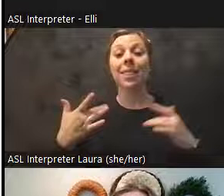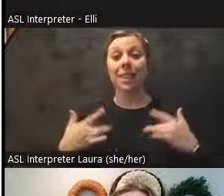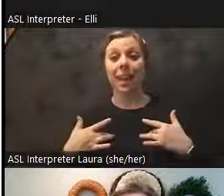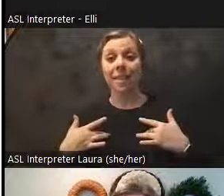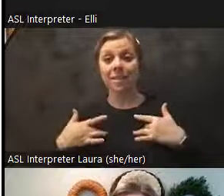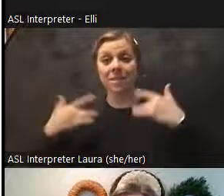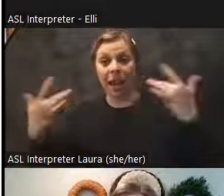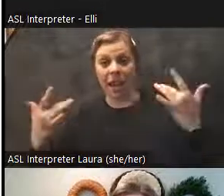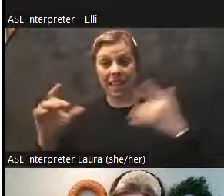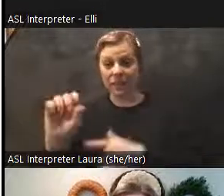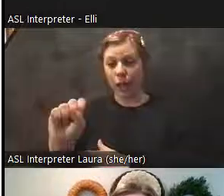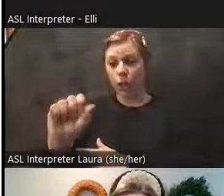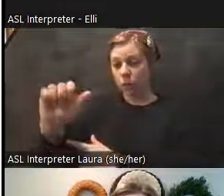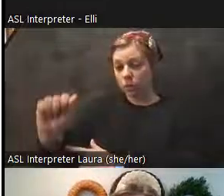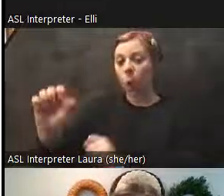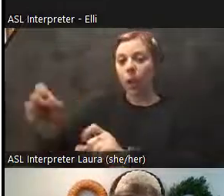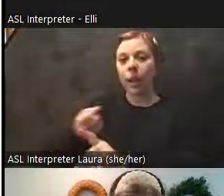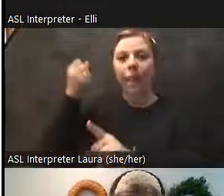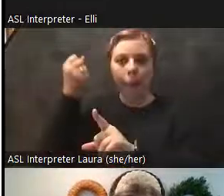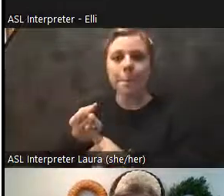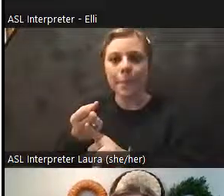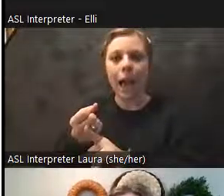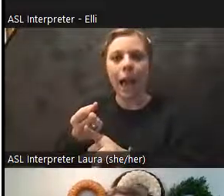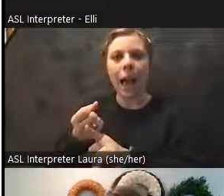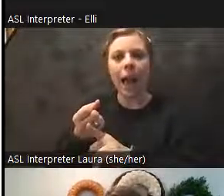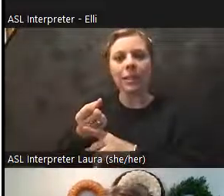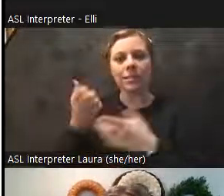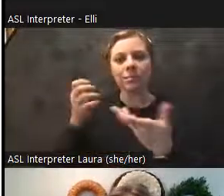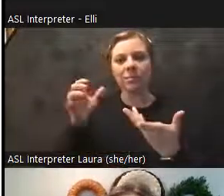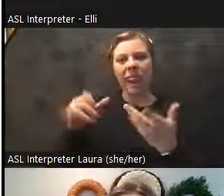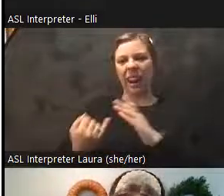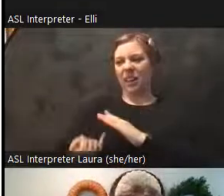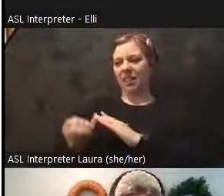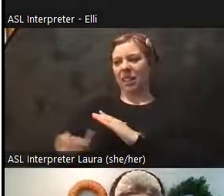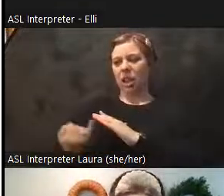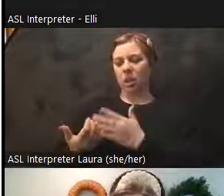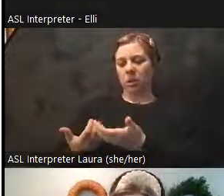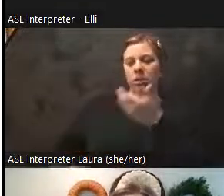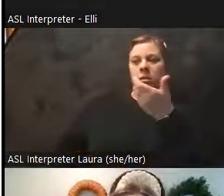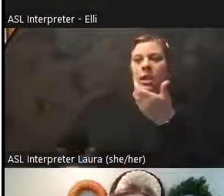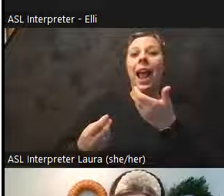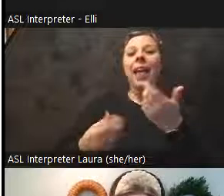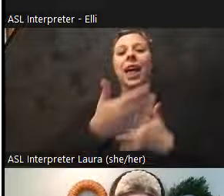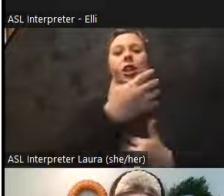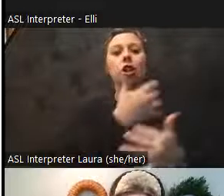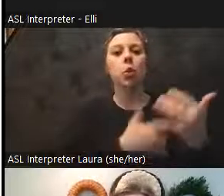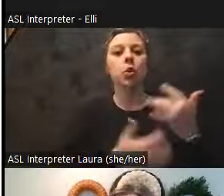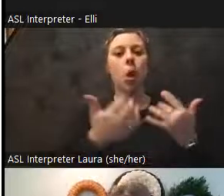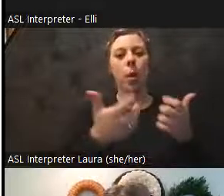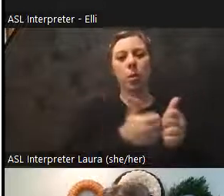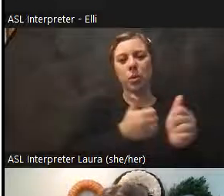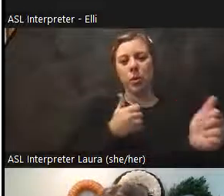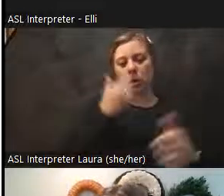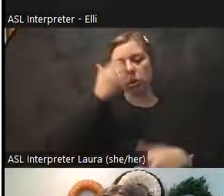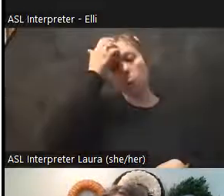also the social consequences from the trauma. So for example, I would frequently support students who experienced